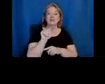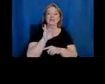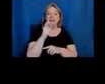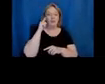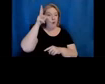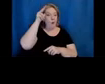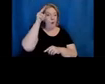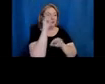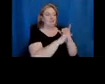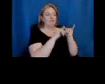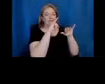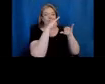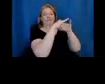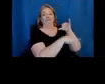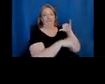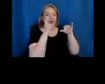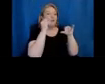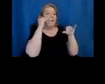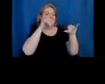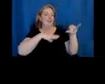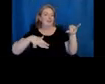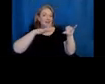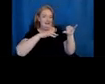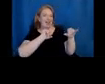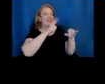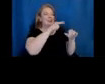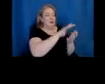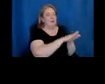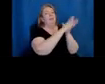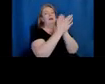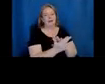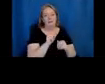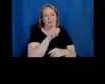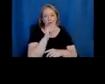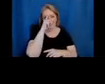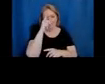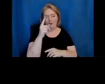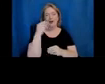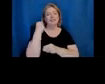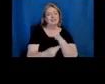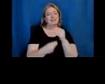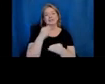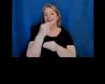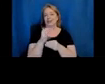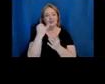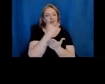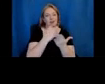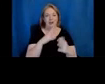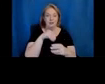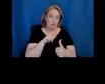alley buildings were later transformed into studio spaces for several generations of artists, including